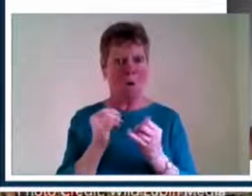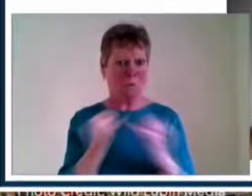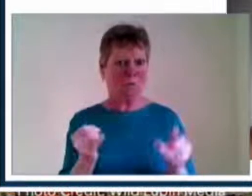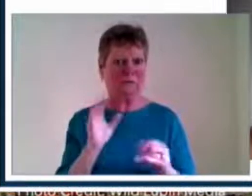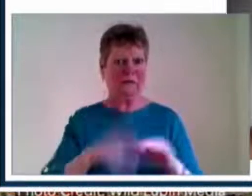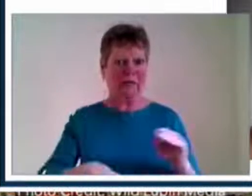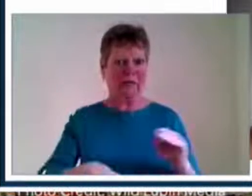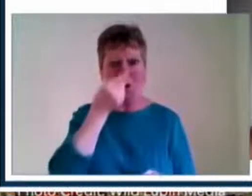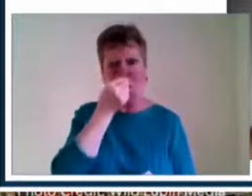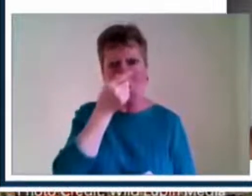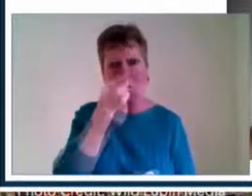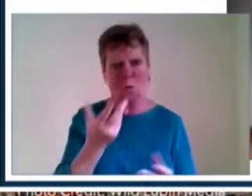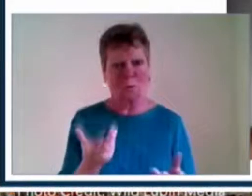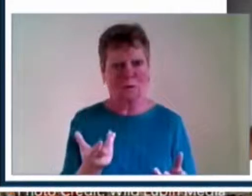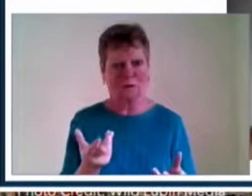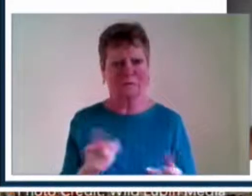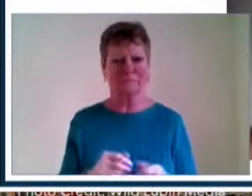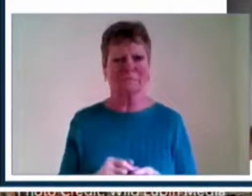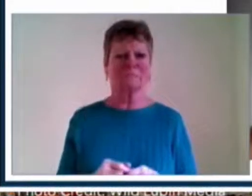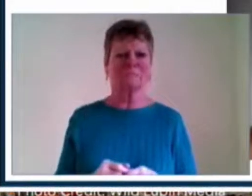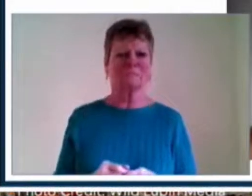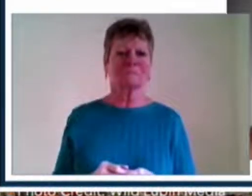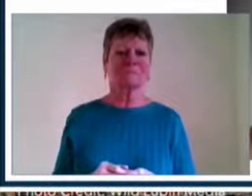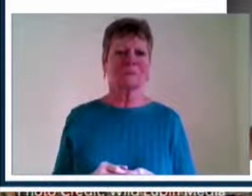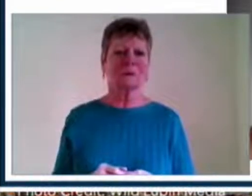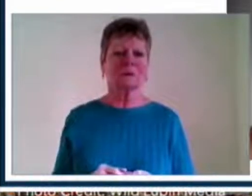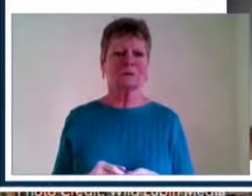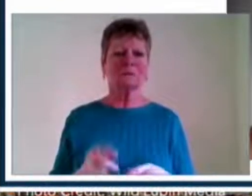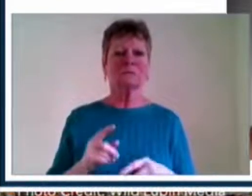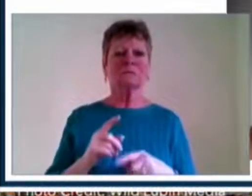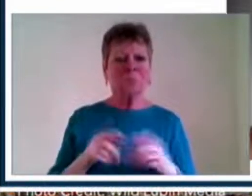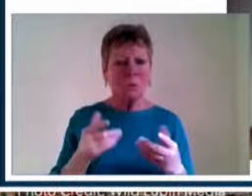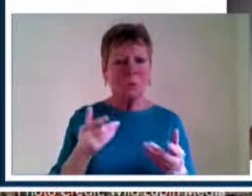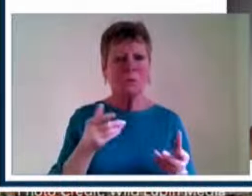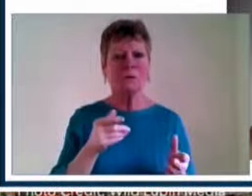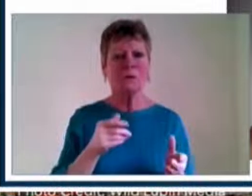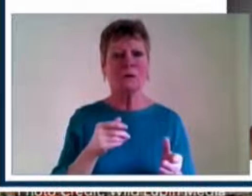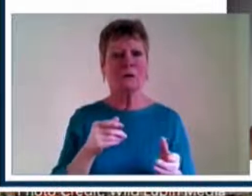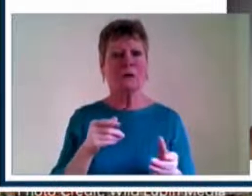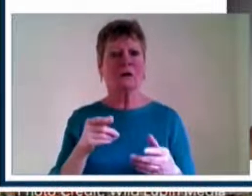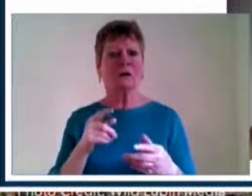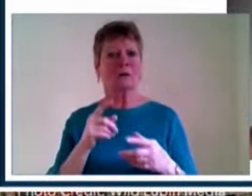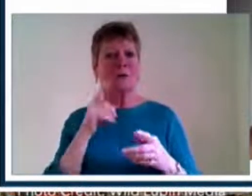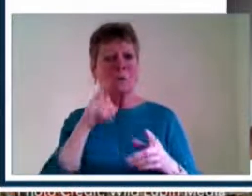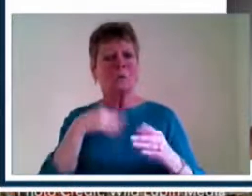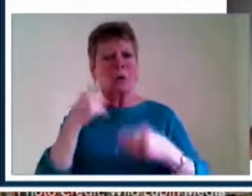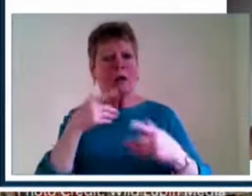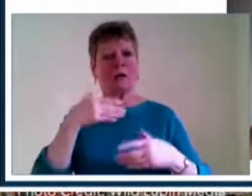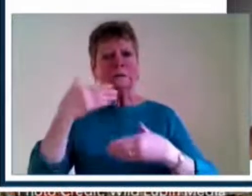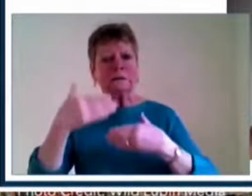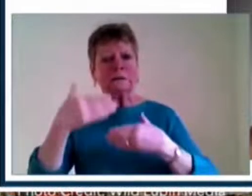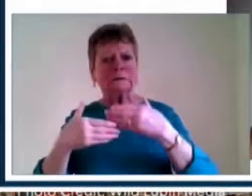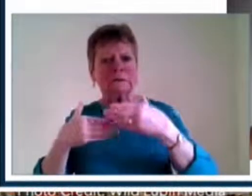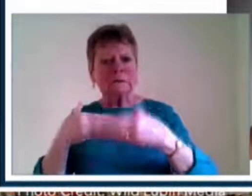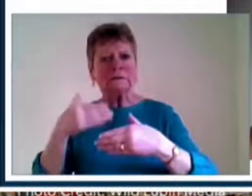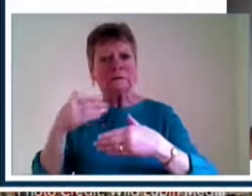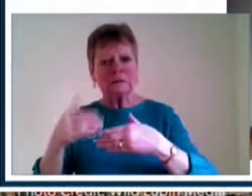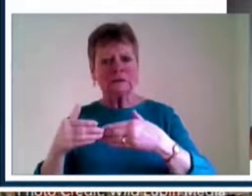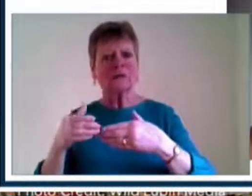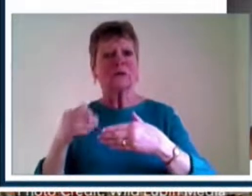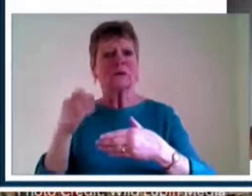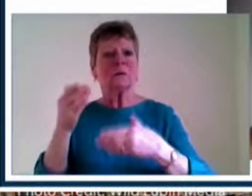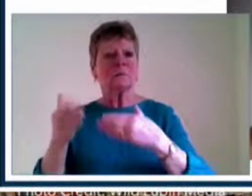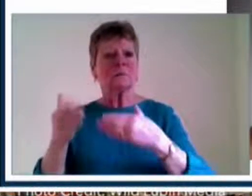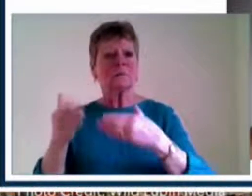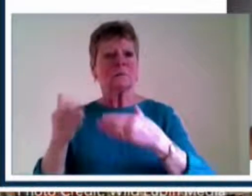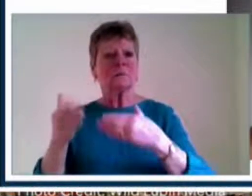BC, to actually moving away incrementally from not only starting to